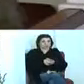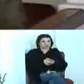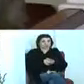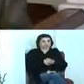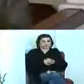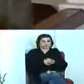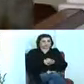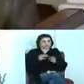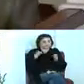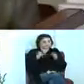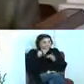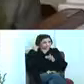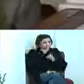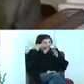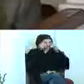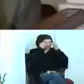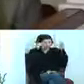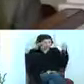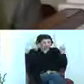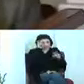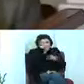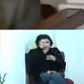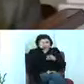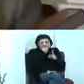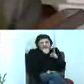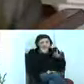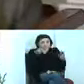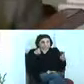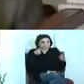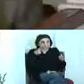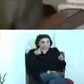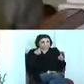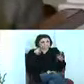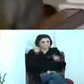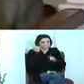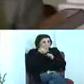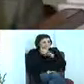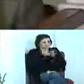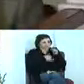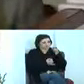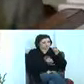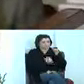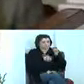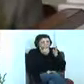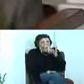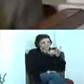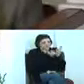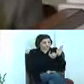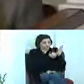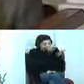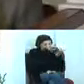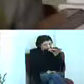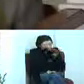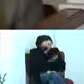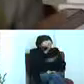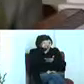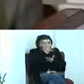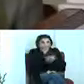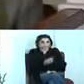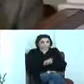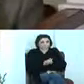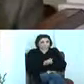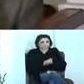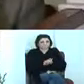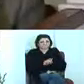Next level wisdom comes from the last lessons learned.